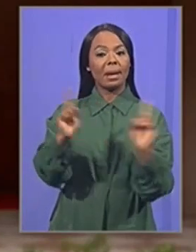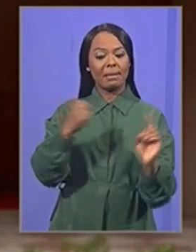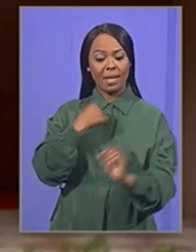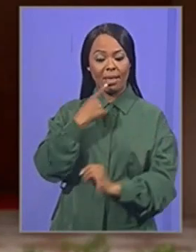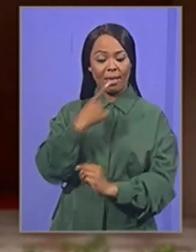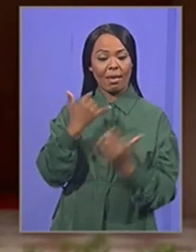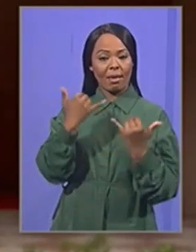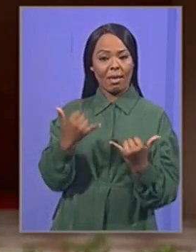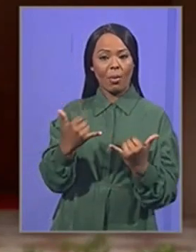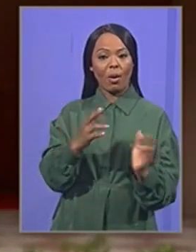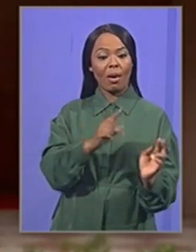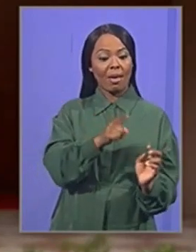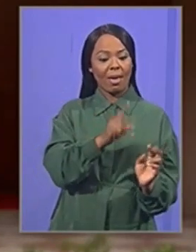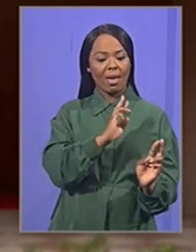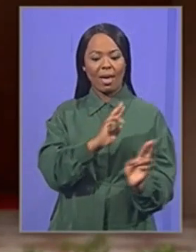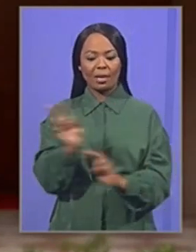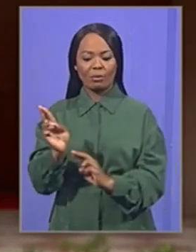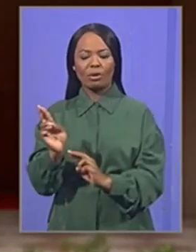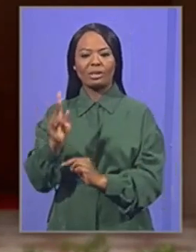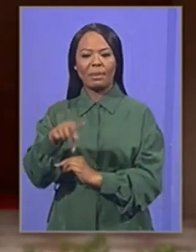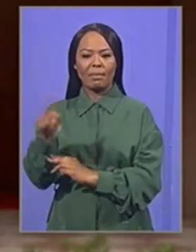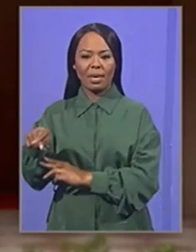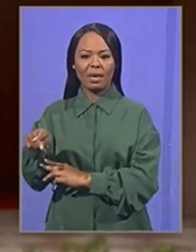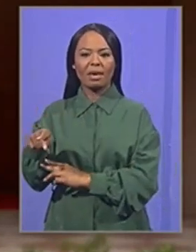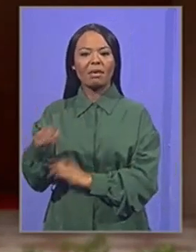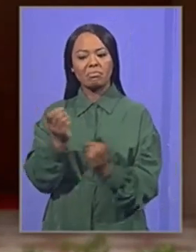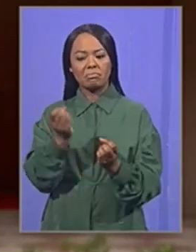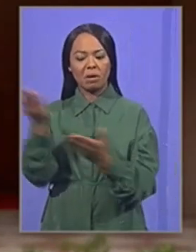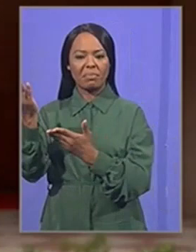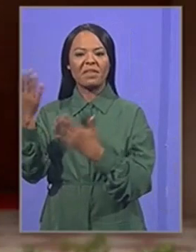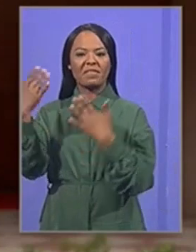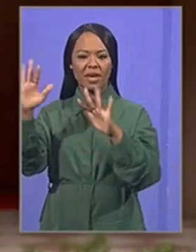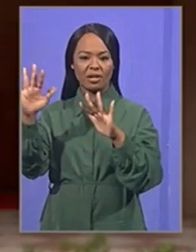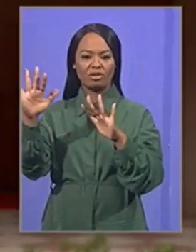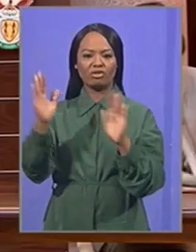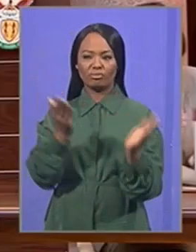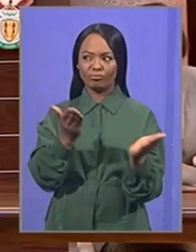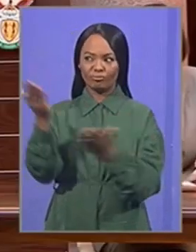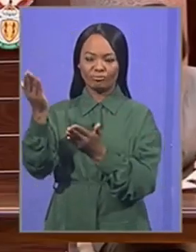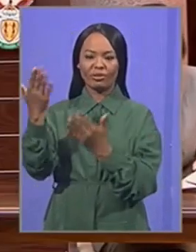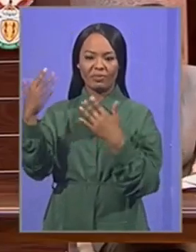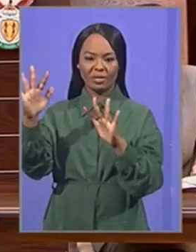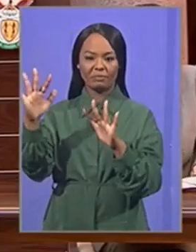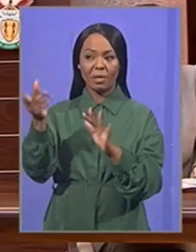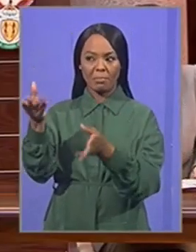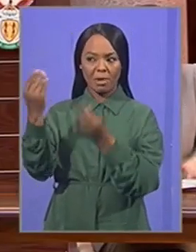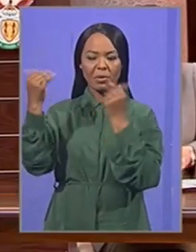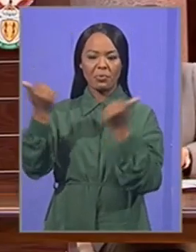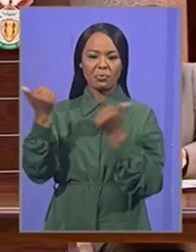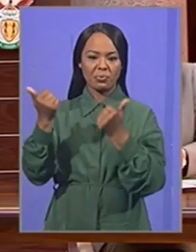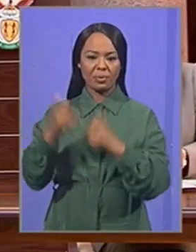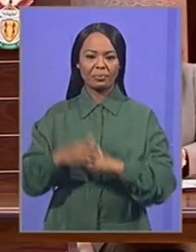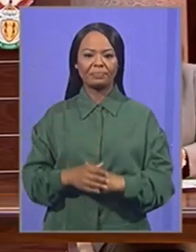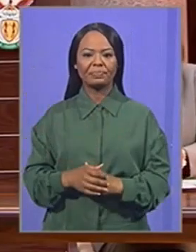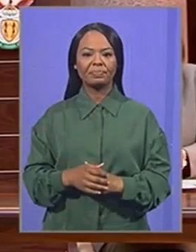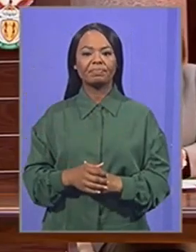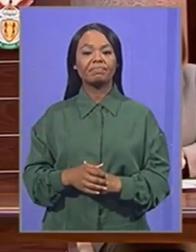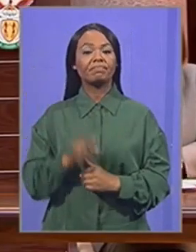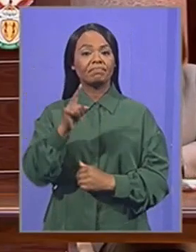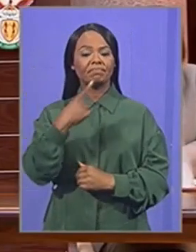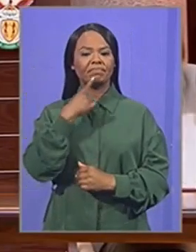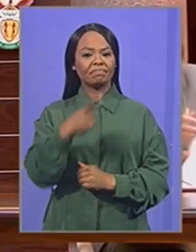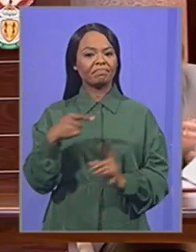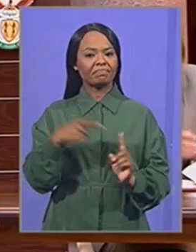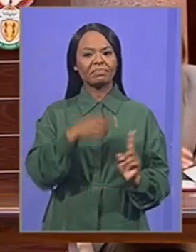that the responses to the Public Protector have been delivered and have been received. Makwenya o gateletse gore Mopresidente ga